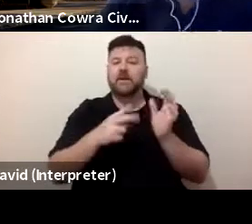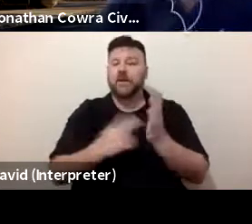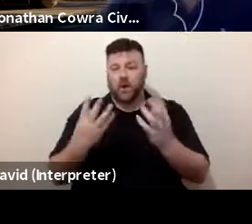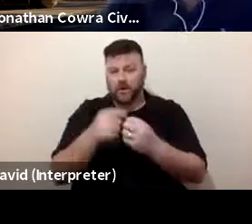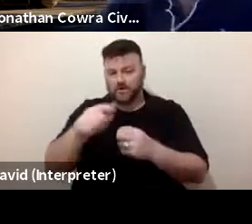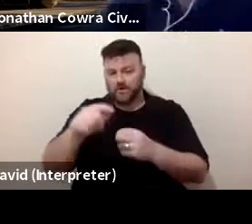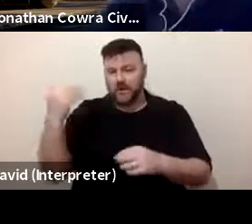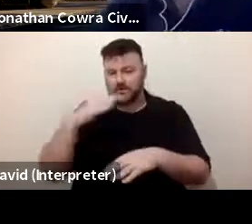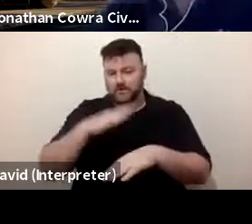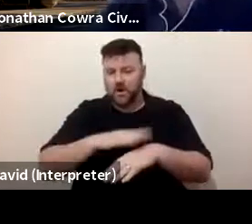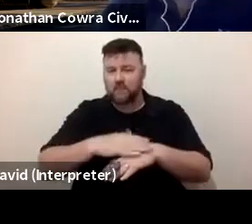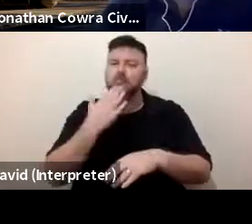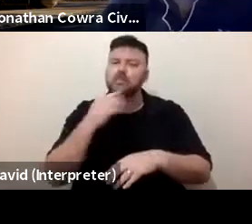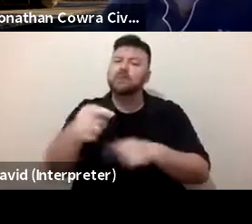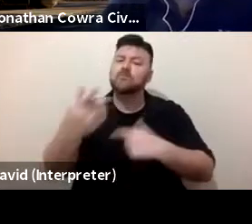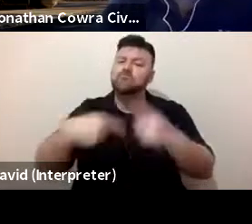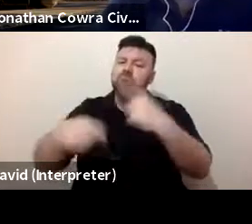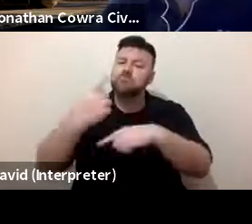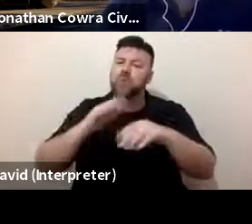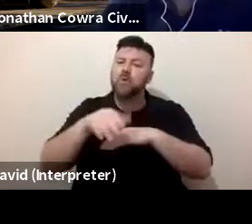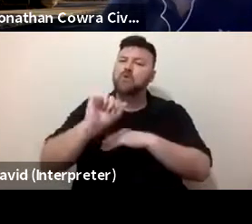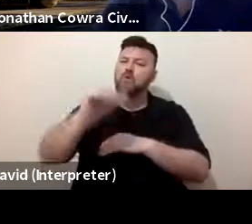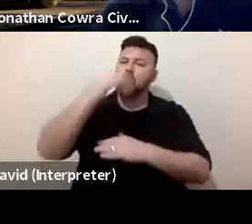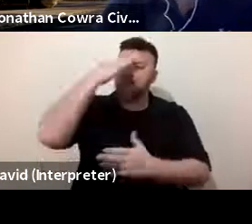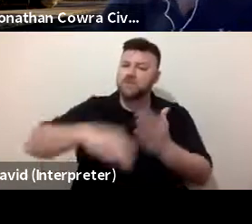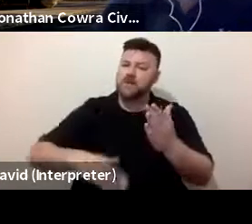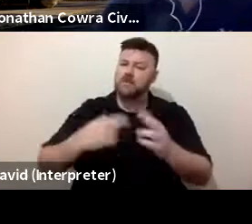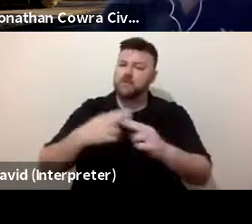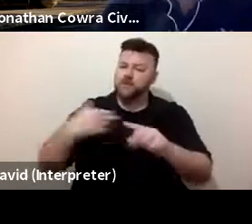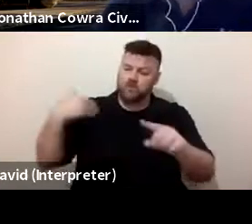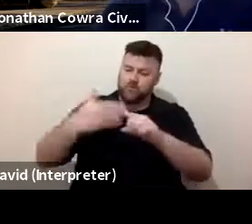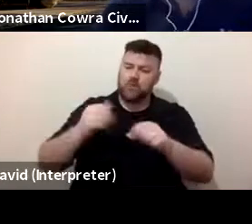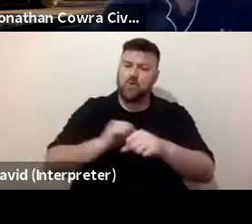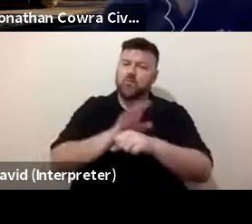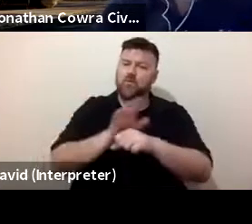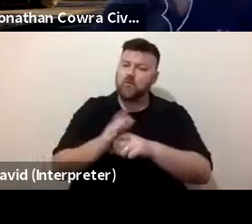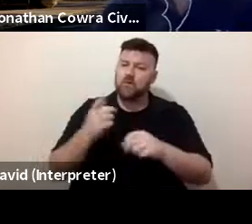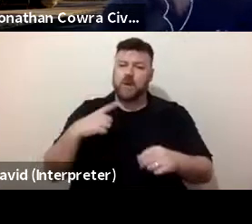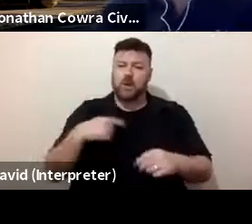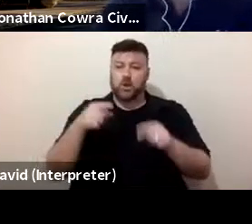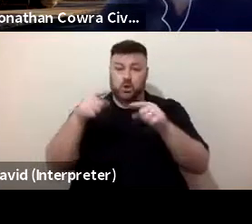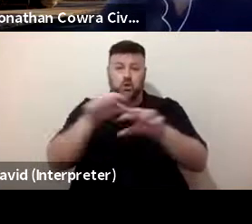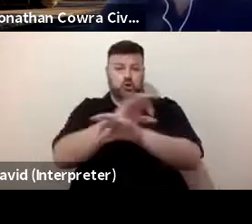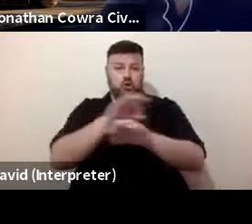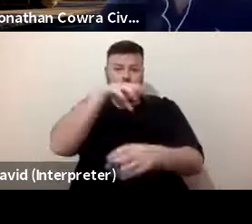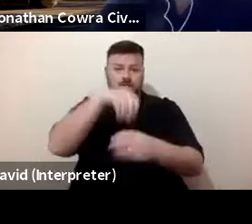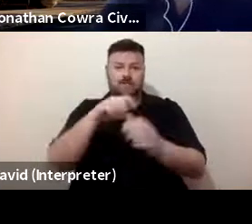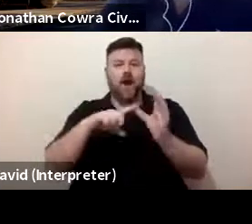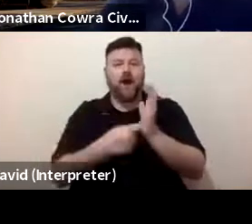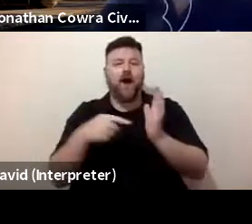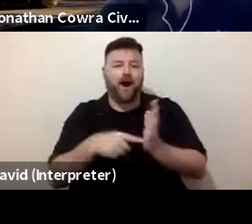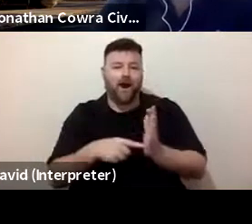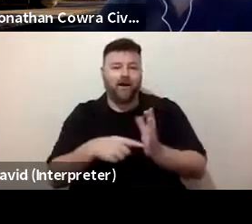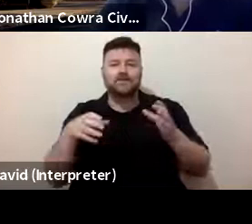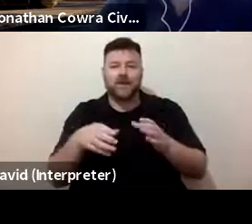bit about your experience, what is different for you in this period, because you're not from the art sector originally. We've